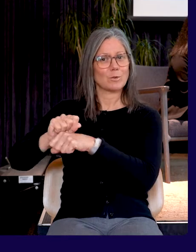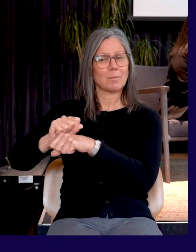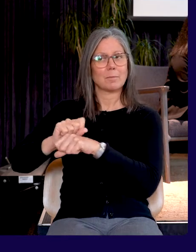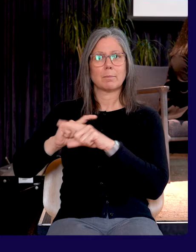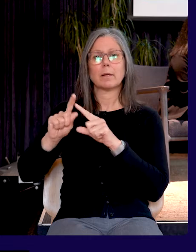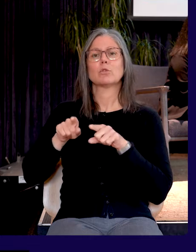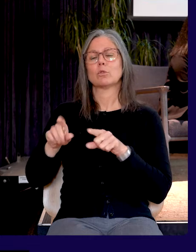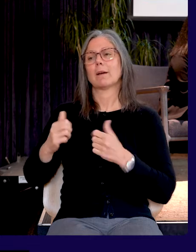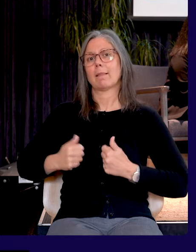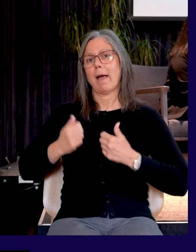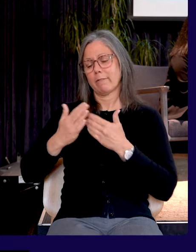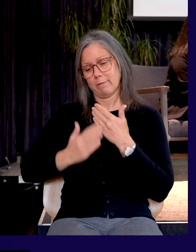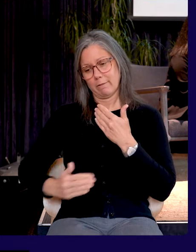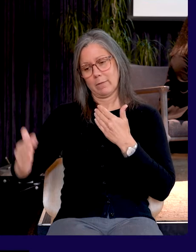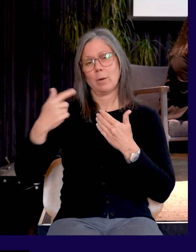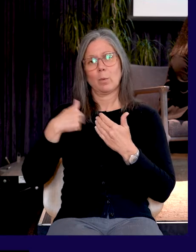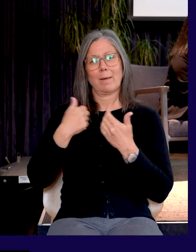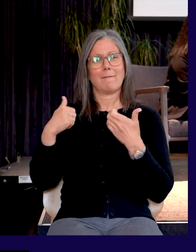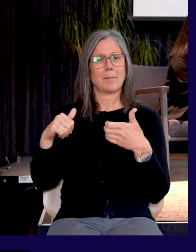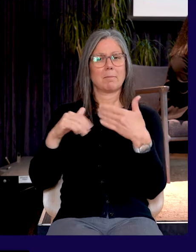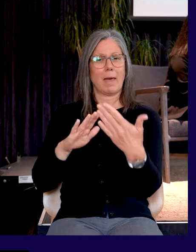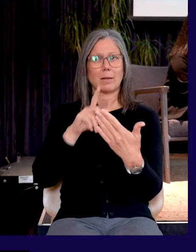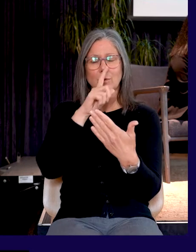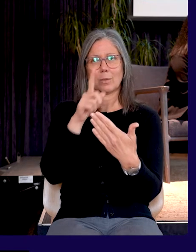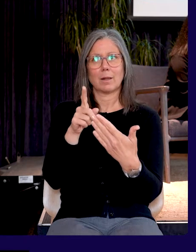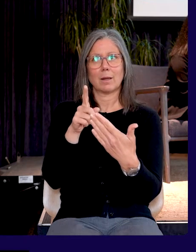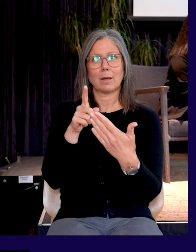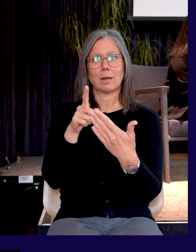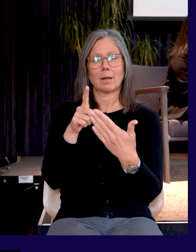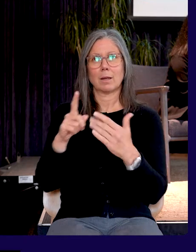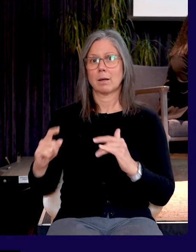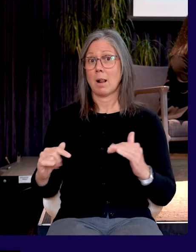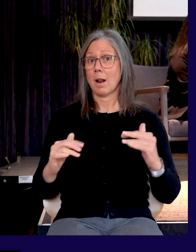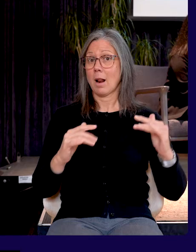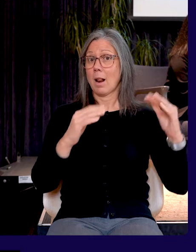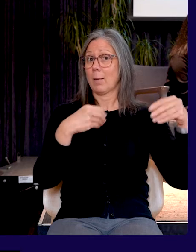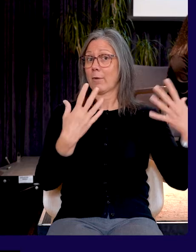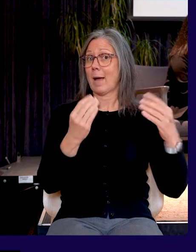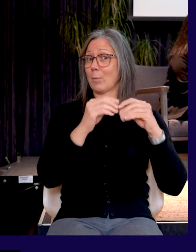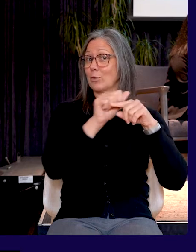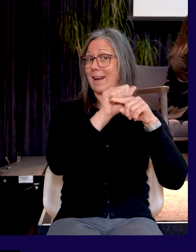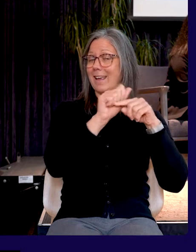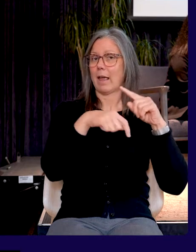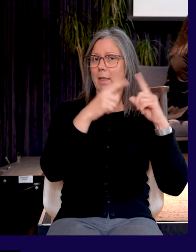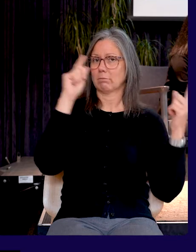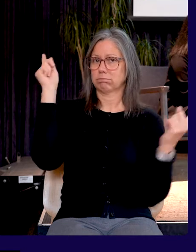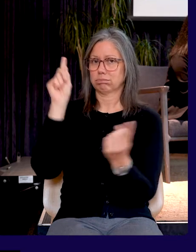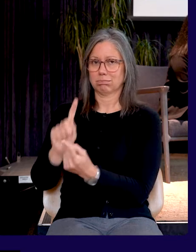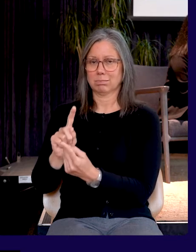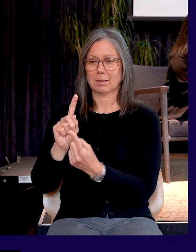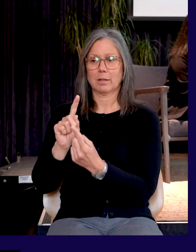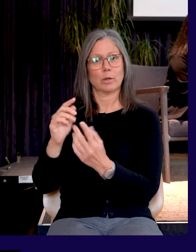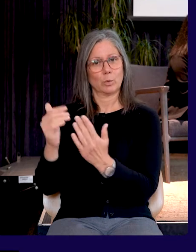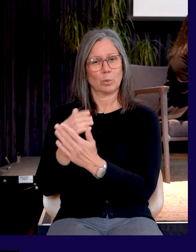course of a lifetime, that we have a method to both, kind of scale up, scale down, transition into